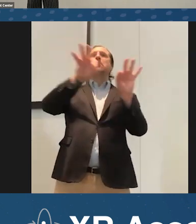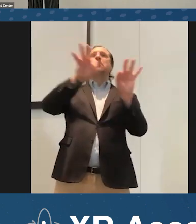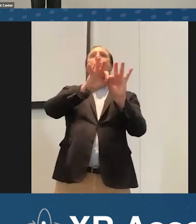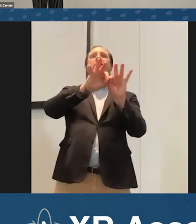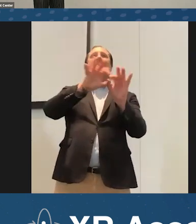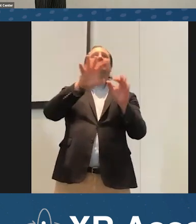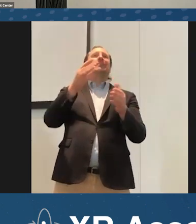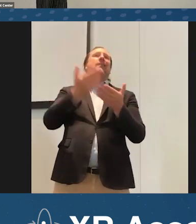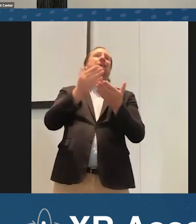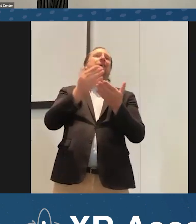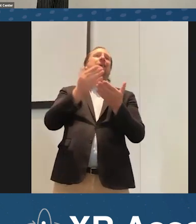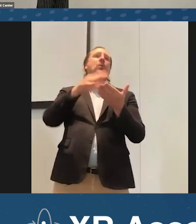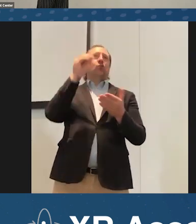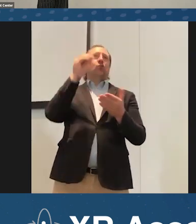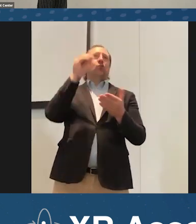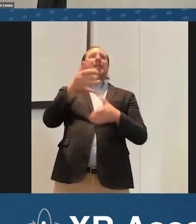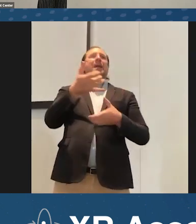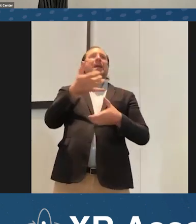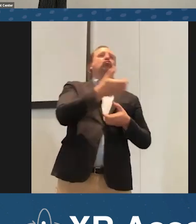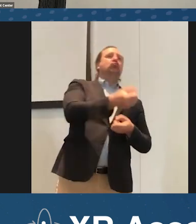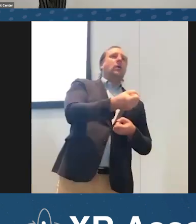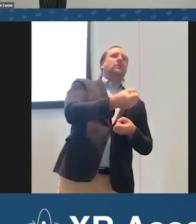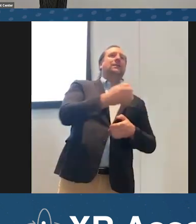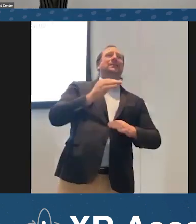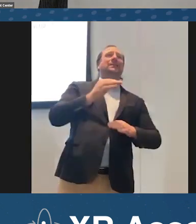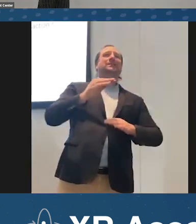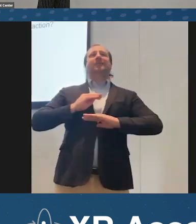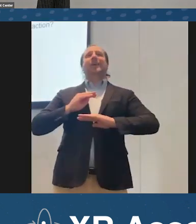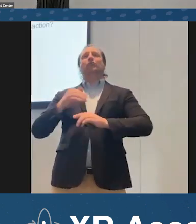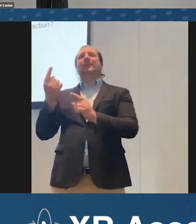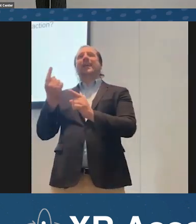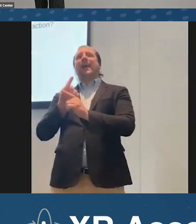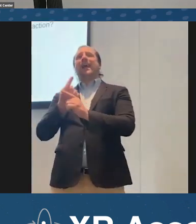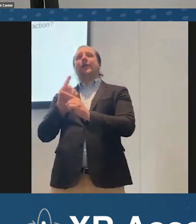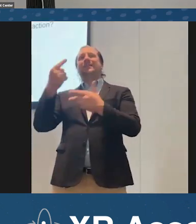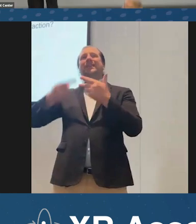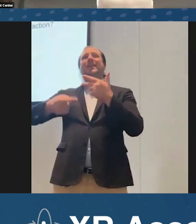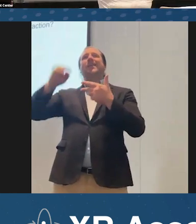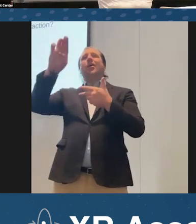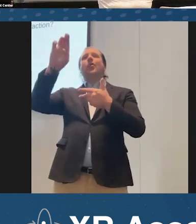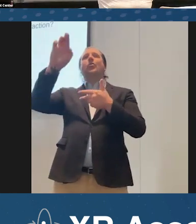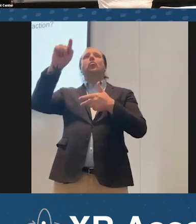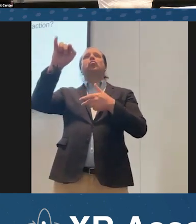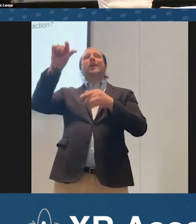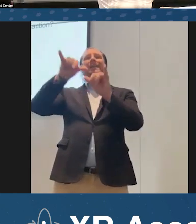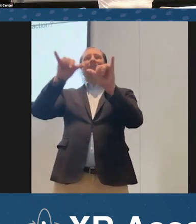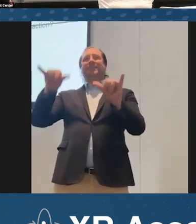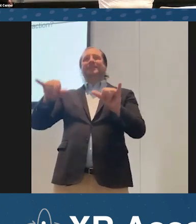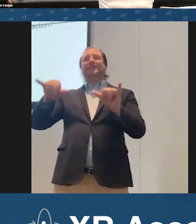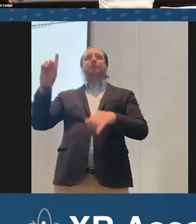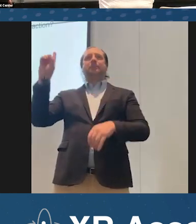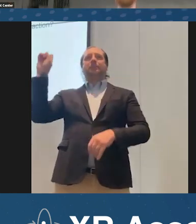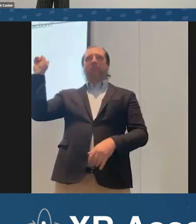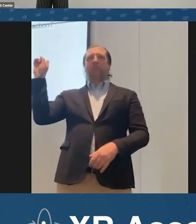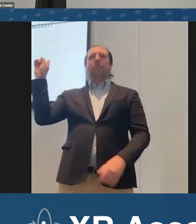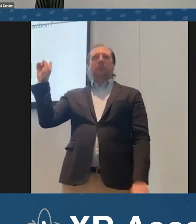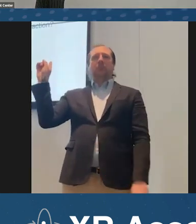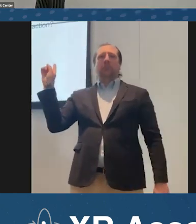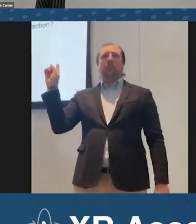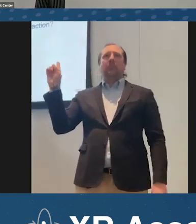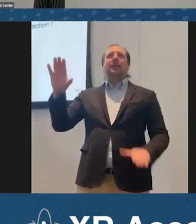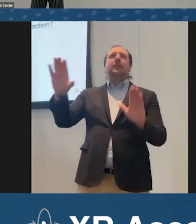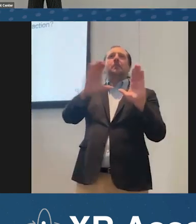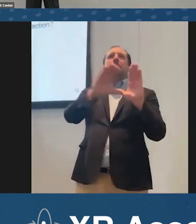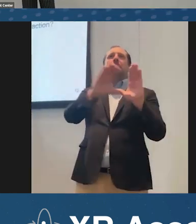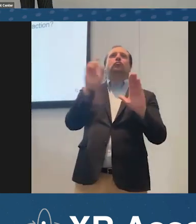that we pulled from the trust, satisfaction, and accuracy ratings that our application received, which are pictured in these histograms on the